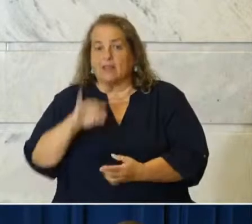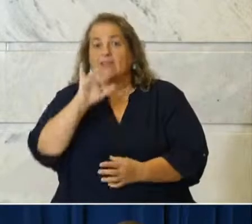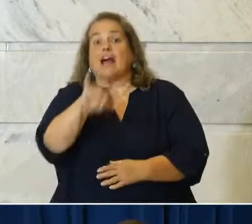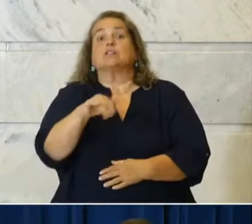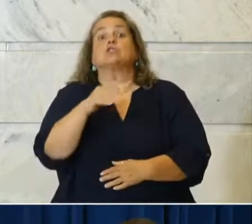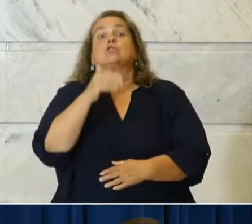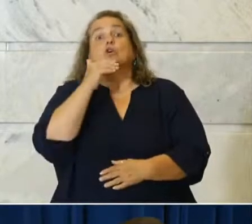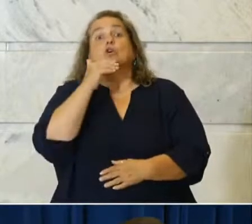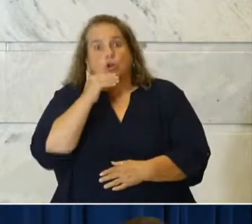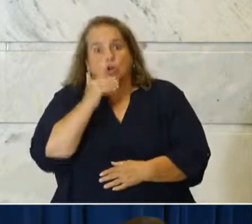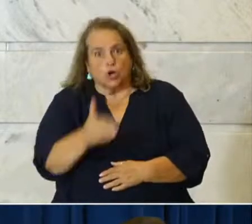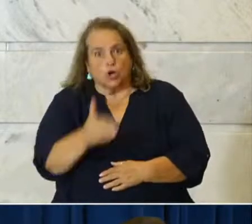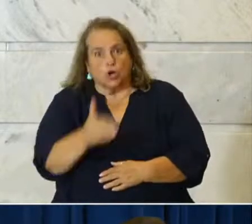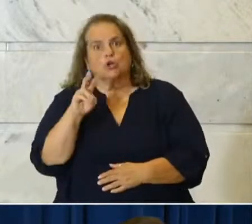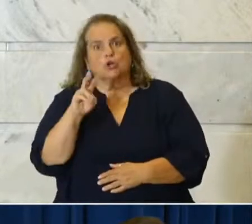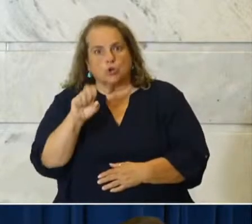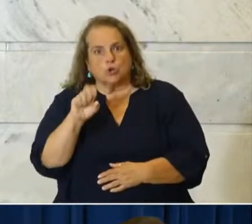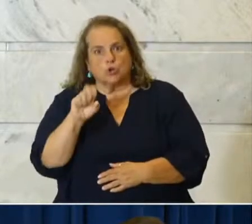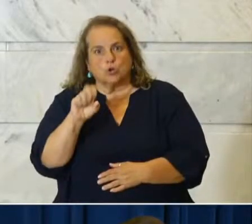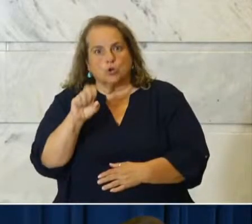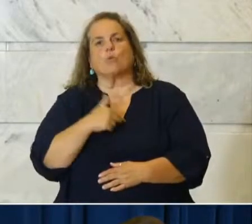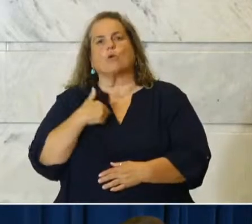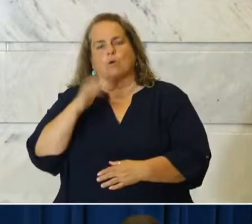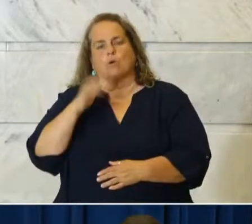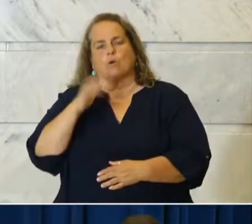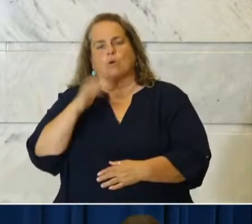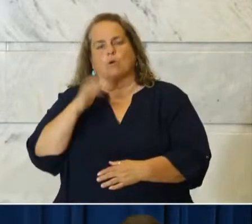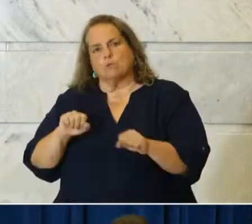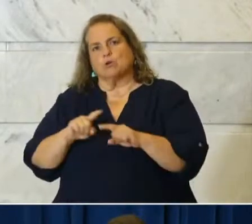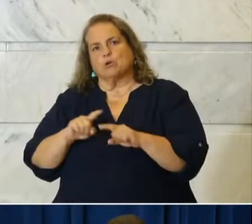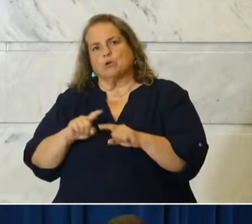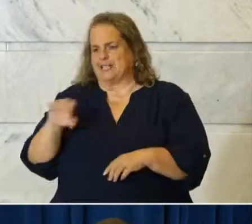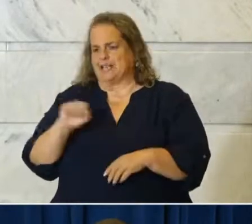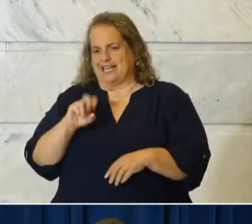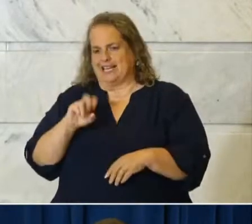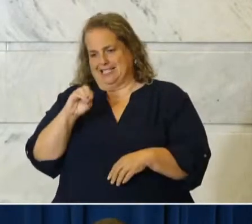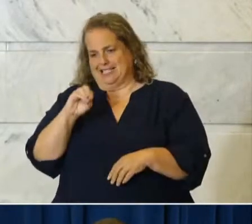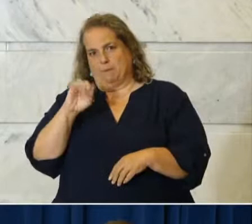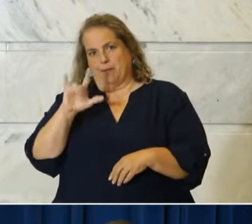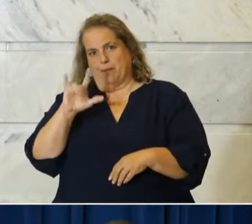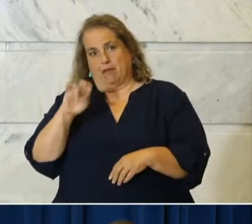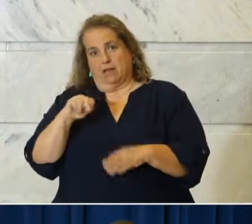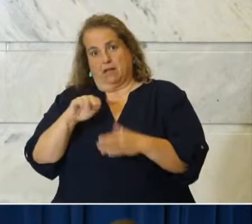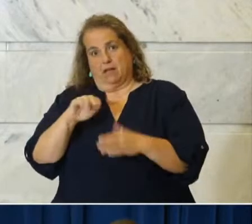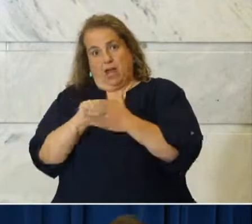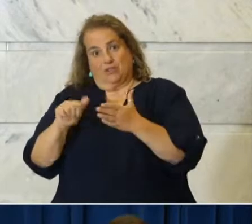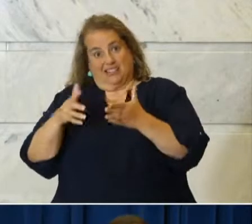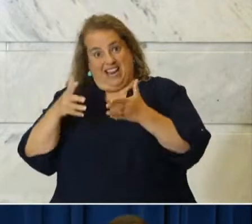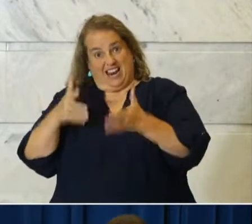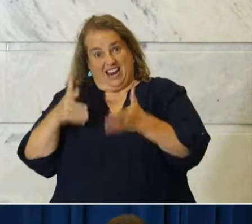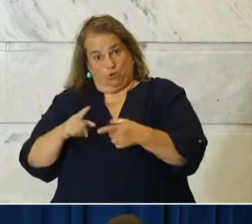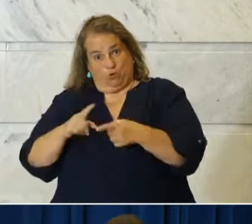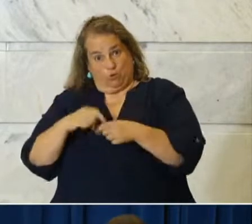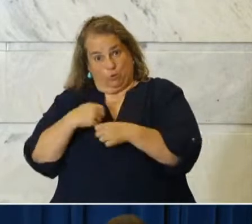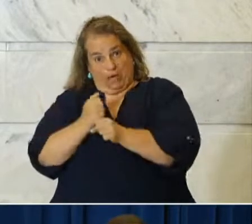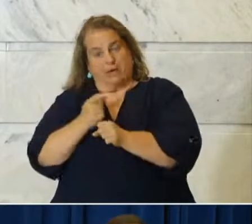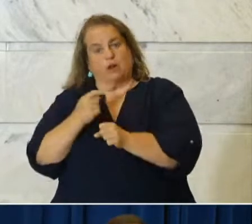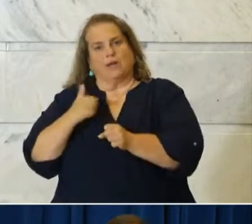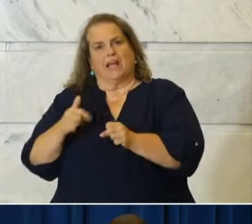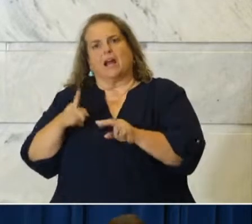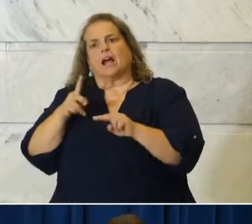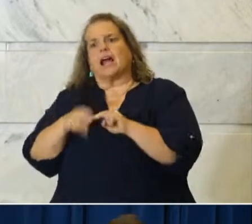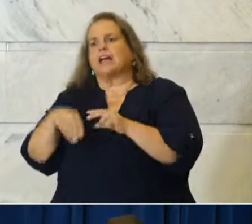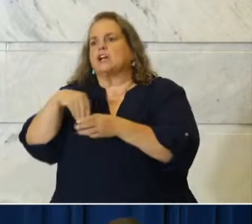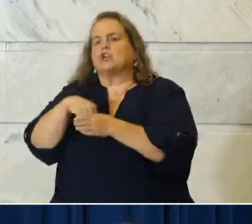news. We're going to be able to take what's $60 million that's left there, and we've been able to cut it internally by steps